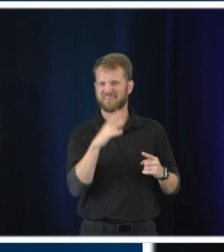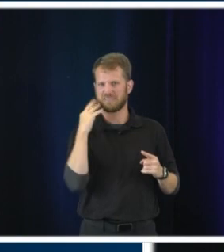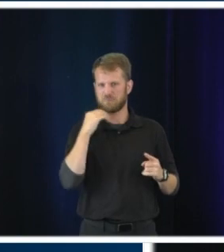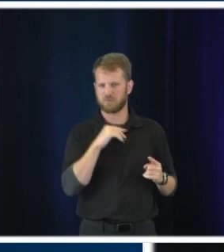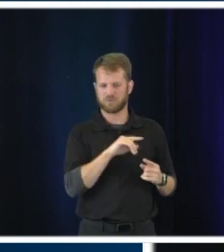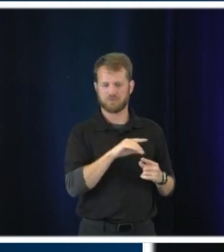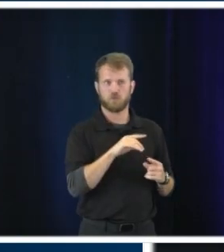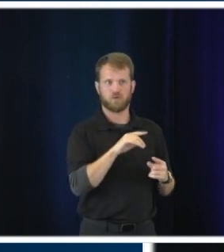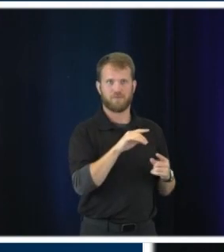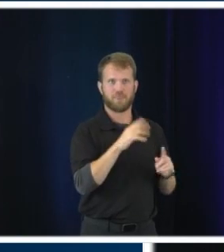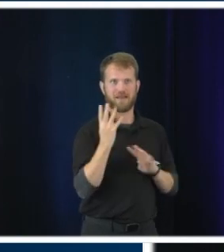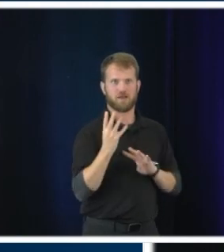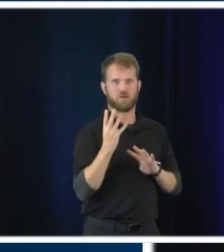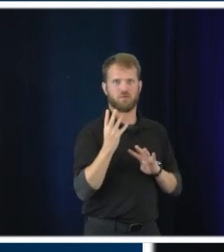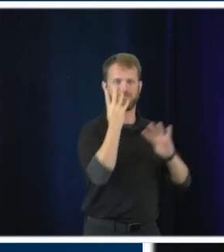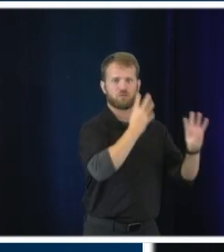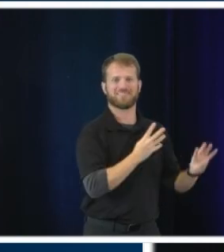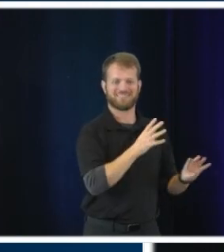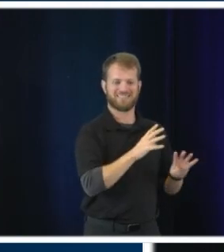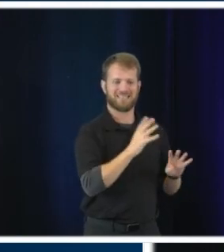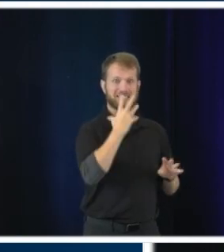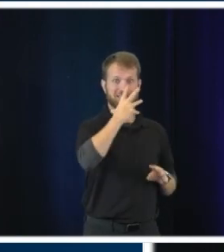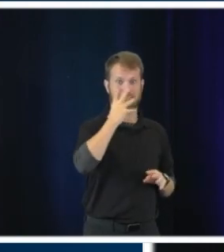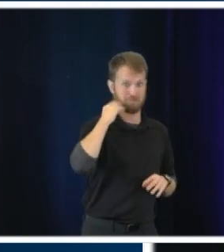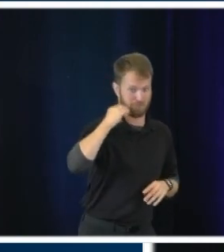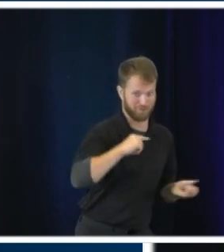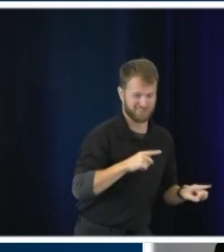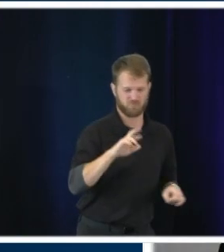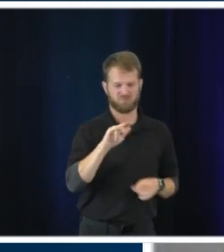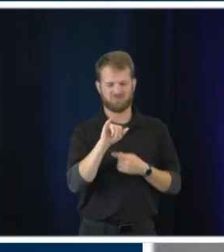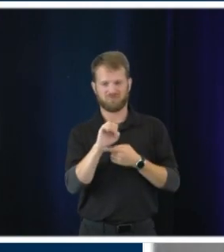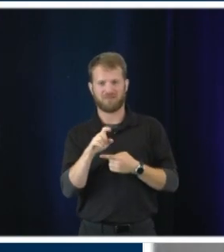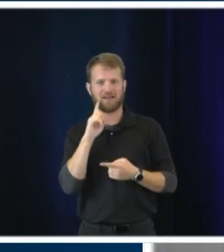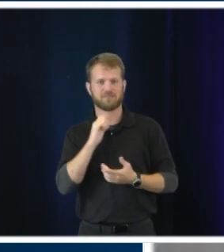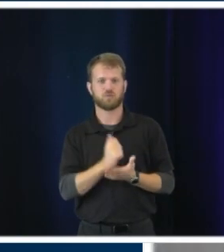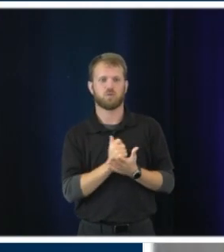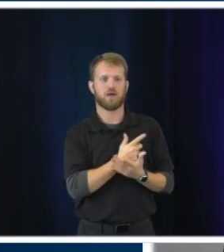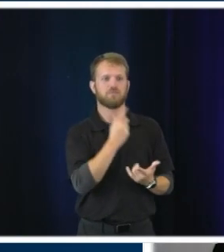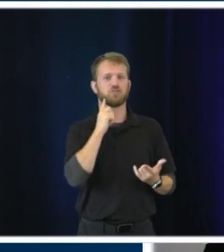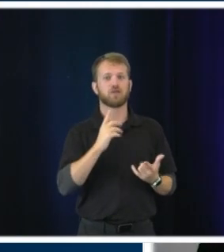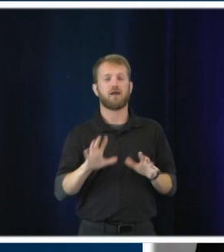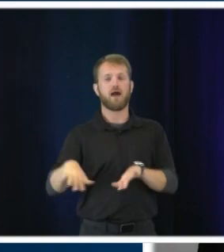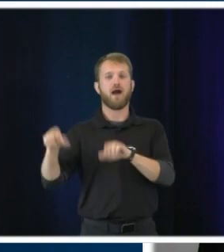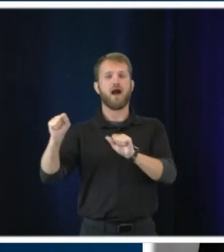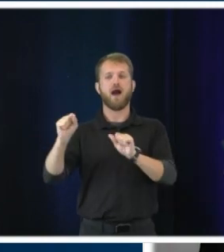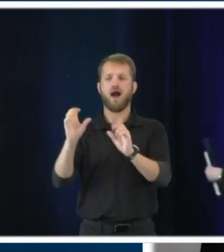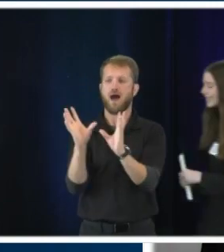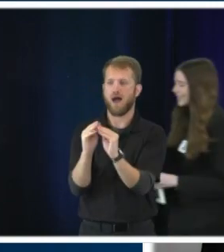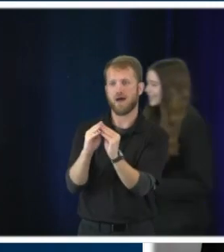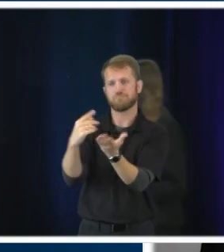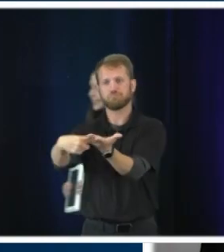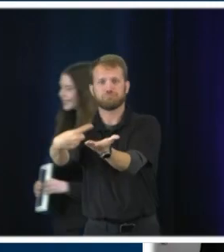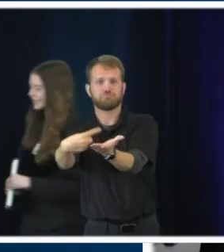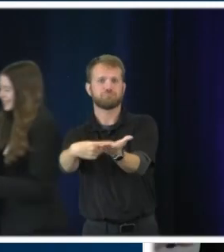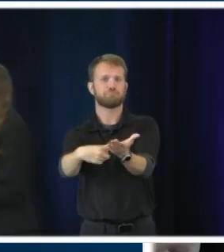Refugee and Immigrant Services and Step Ahead Tech to host seminars for youth.